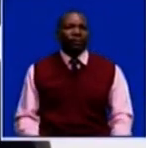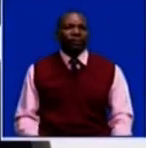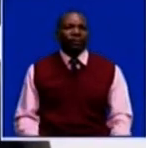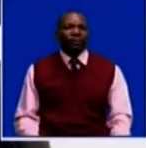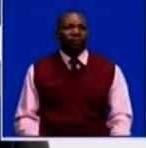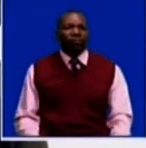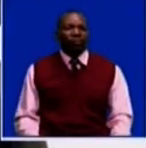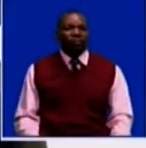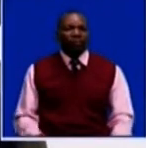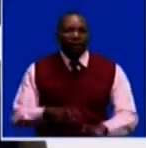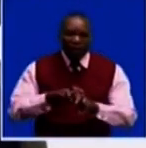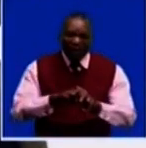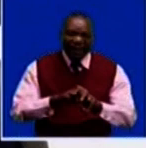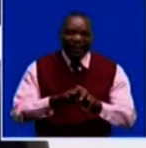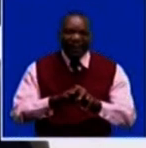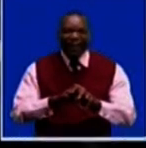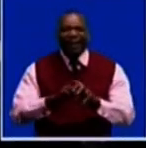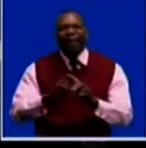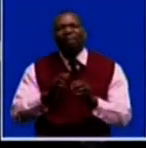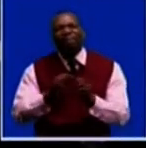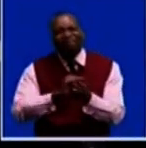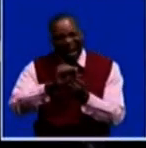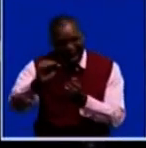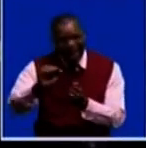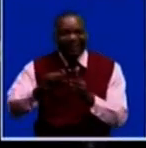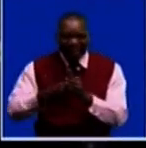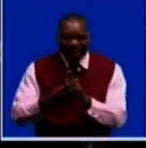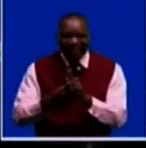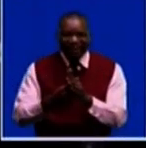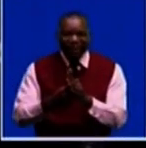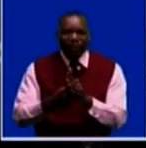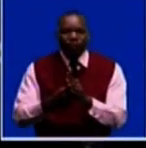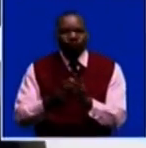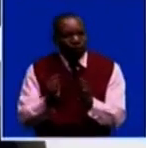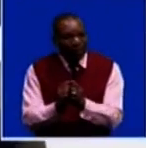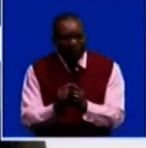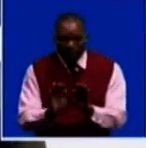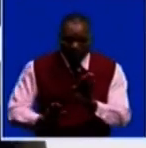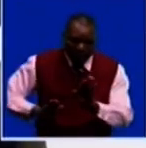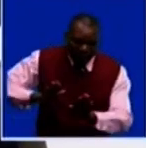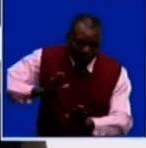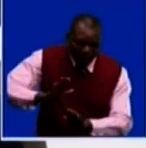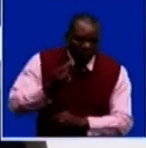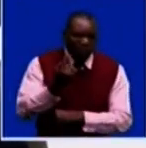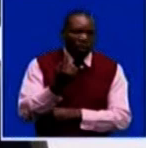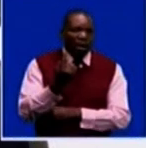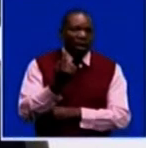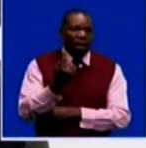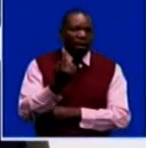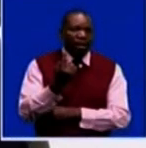a journey of 1,000 miles begins with but one step, end of